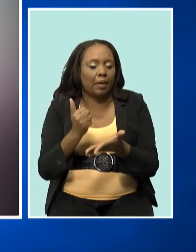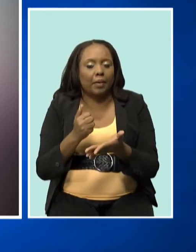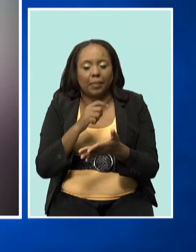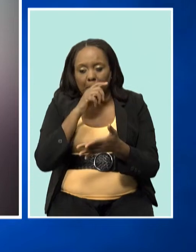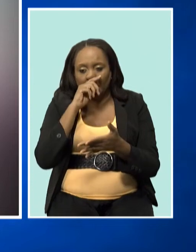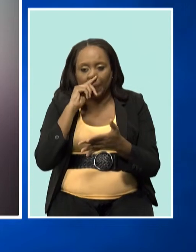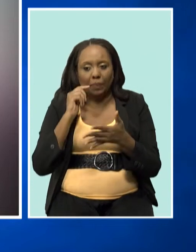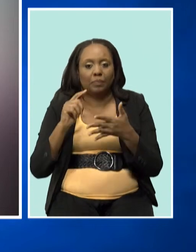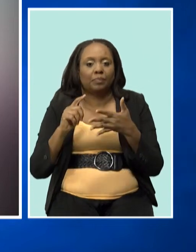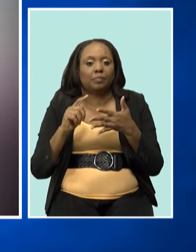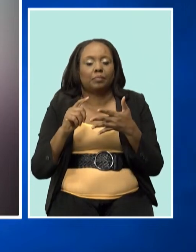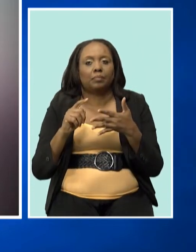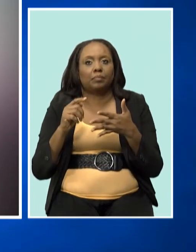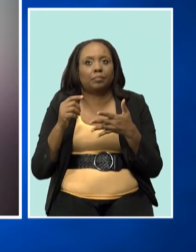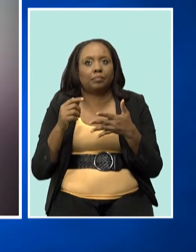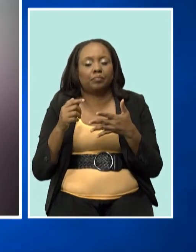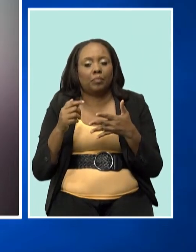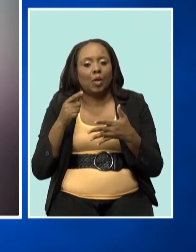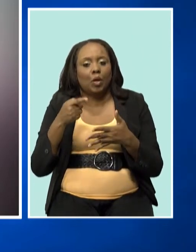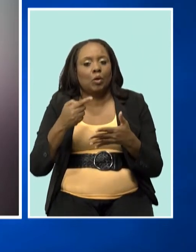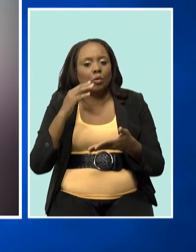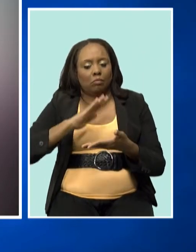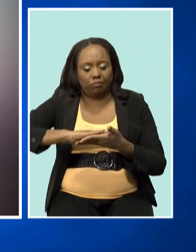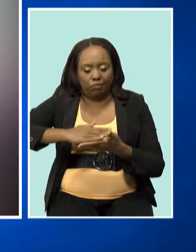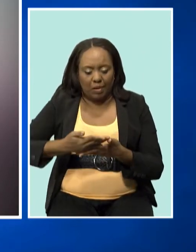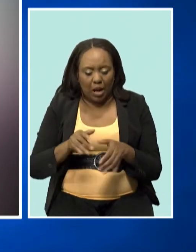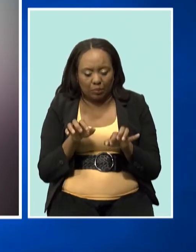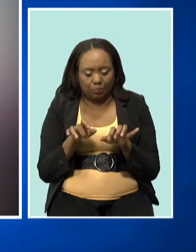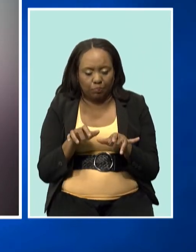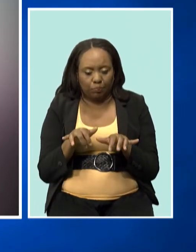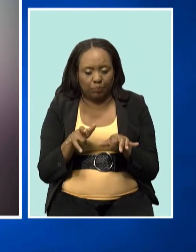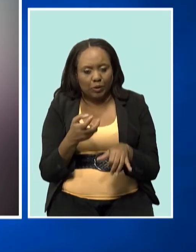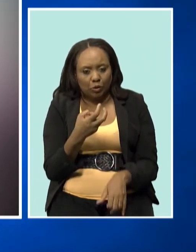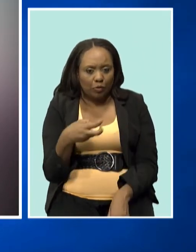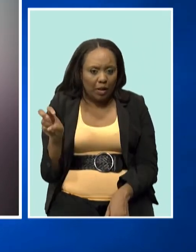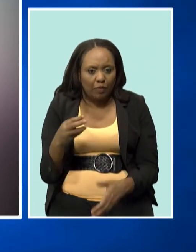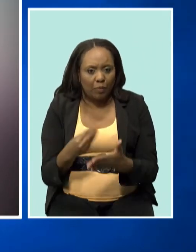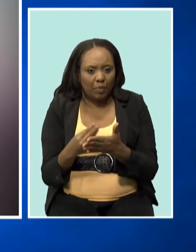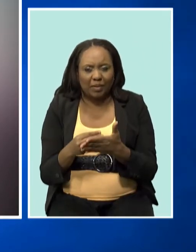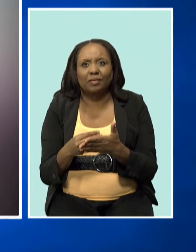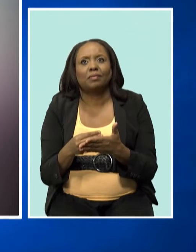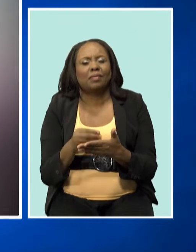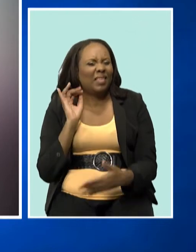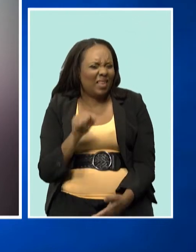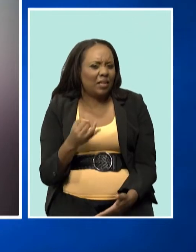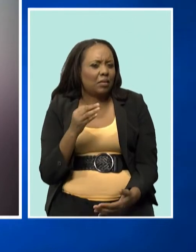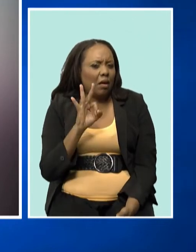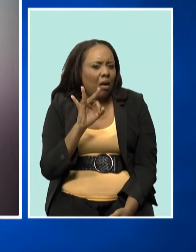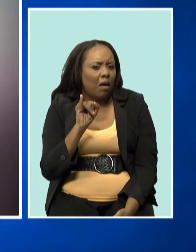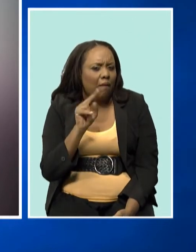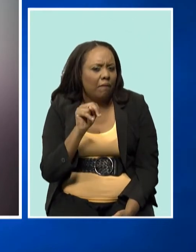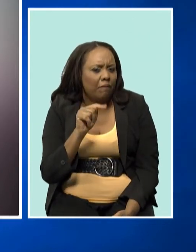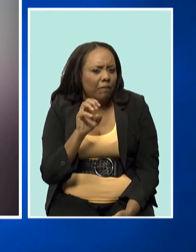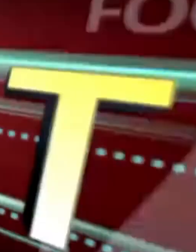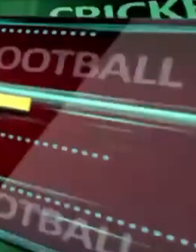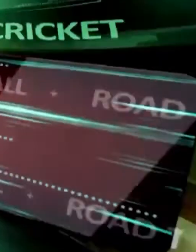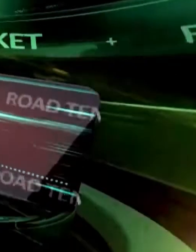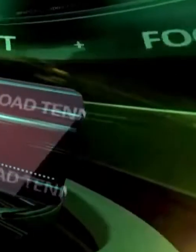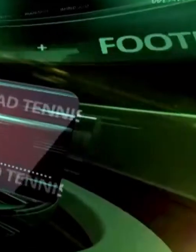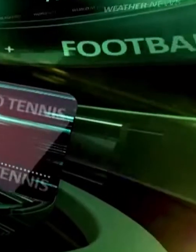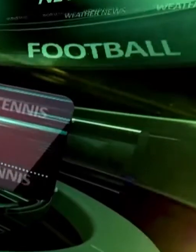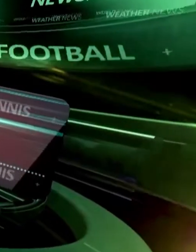other business news on the local scene, a financial technology or fintech specialist has been seeking to make a distinction between the sector